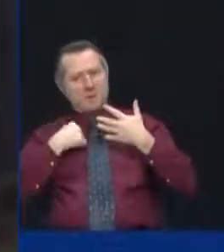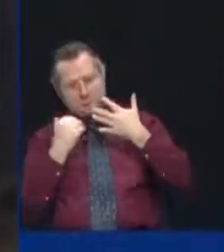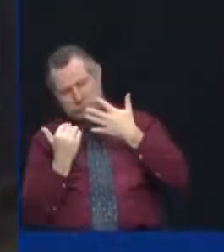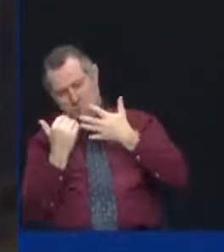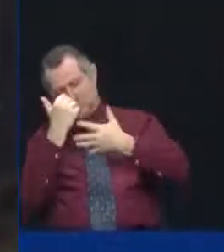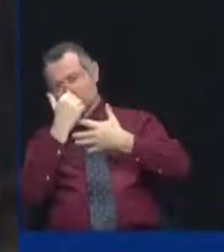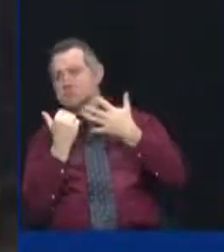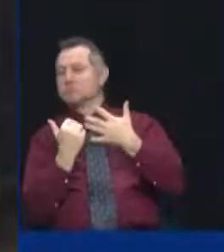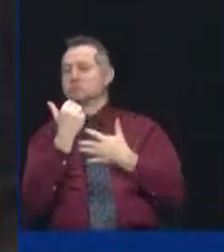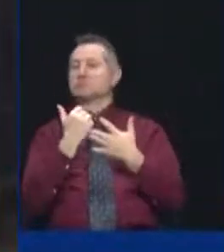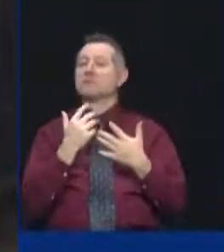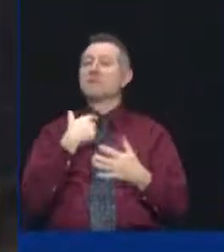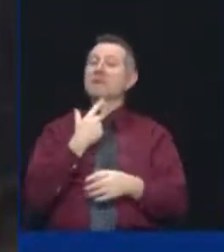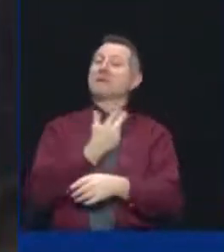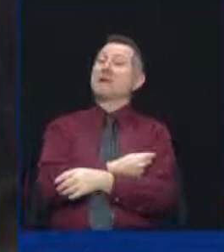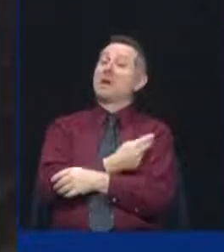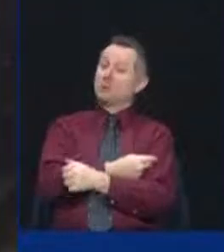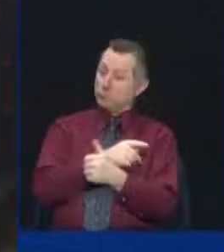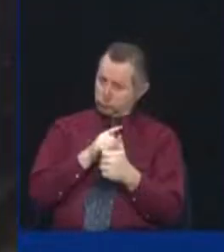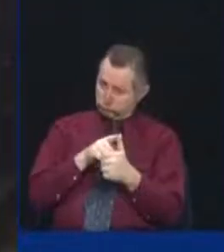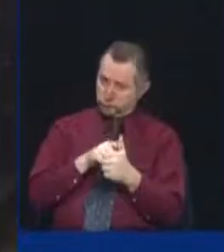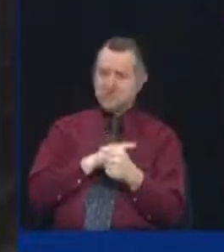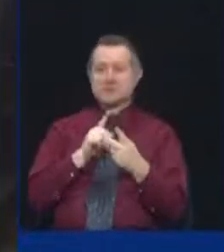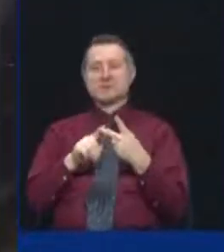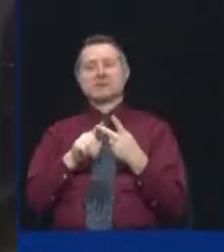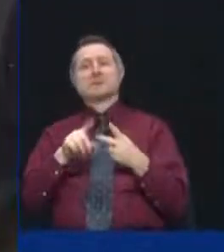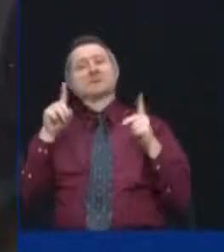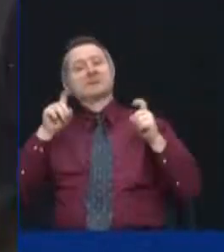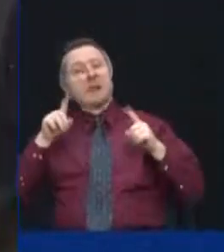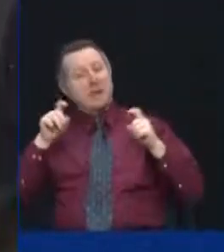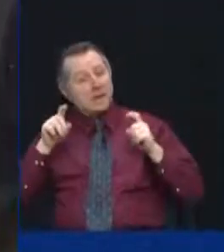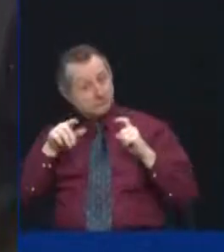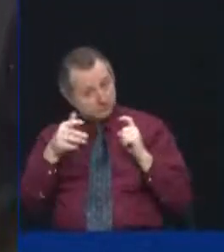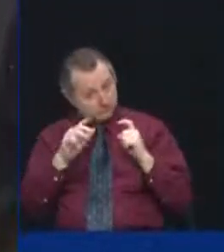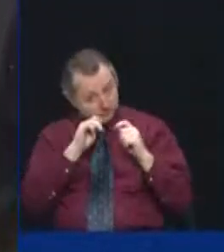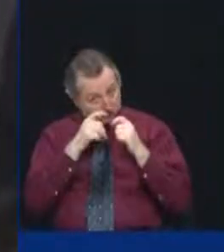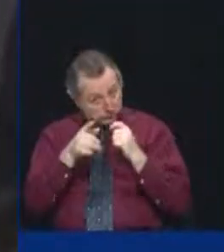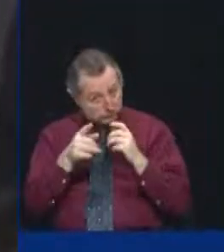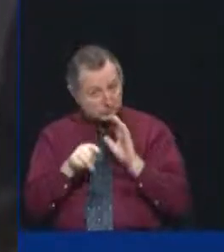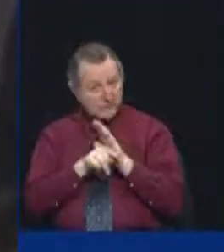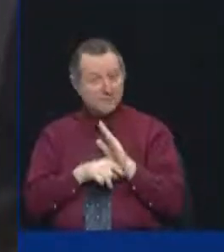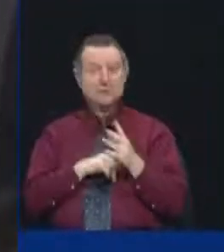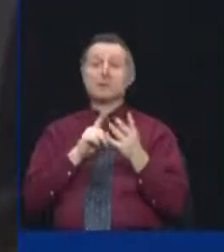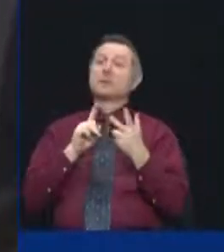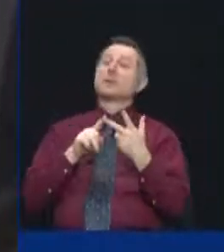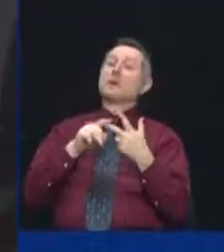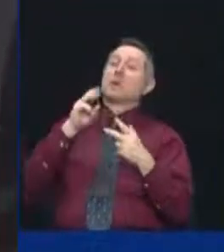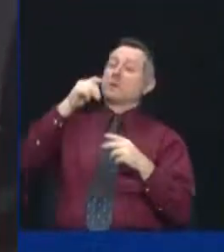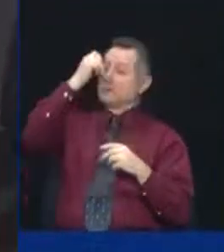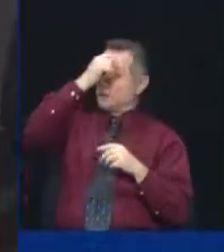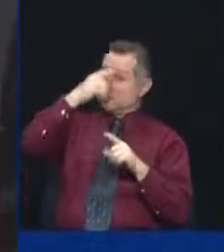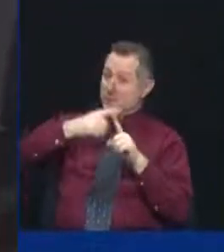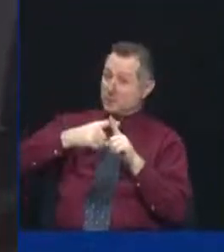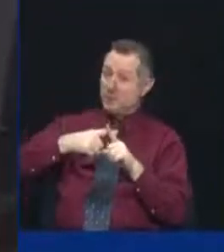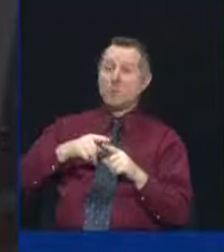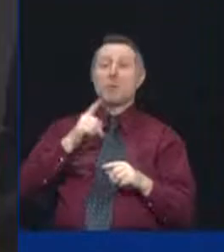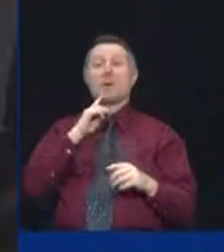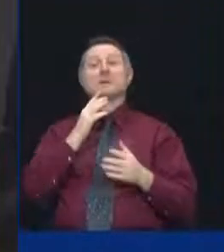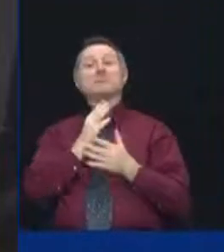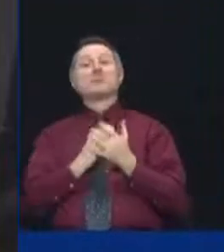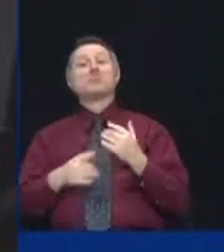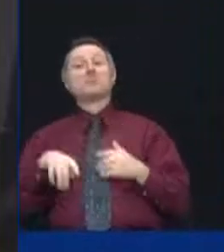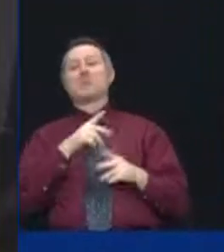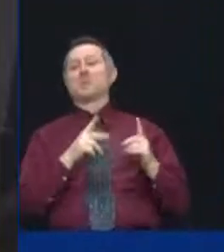testing, temperature checks, etc. But there are some people who are just not comfortable being in large